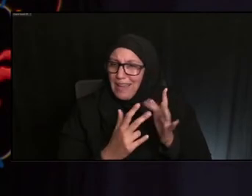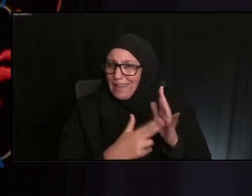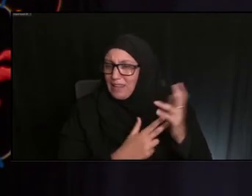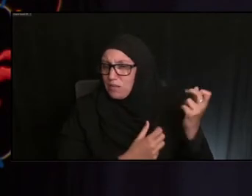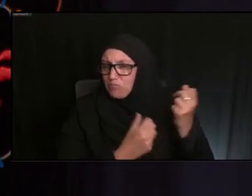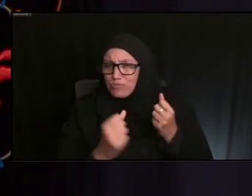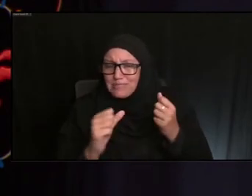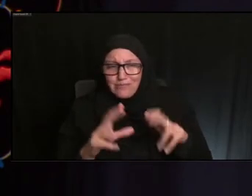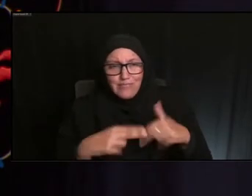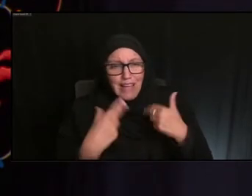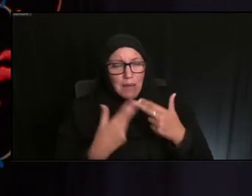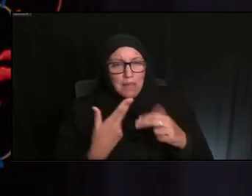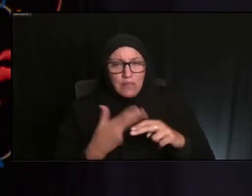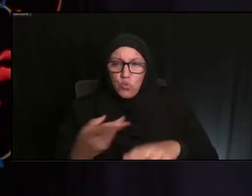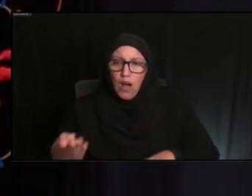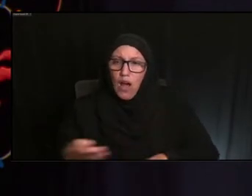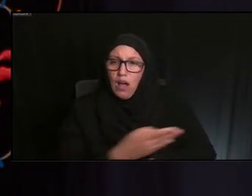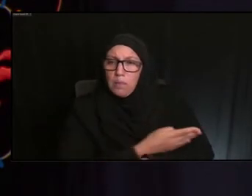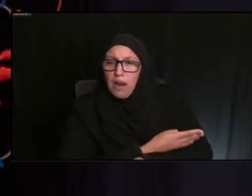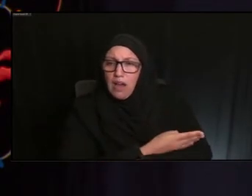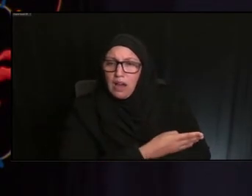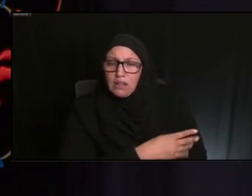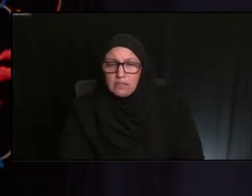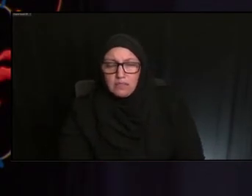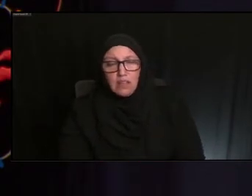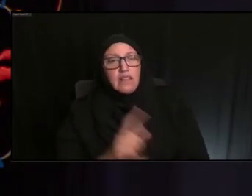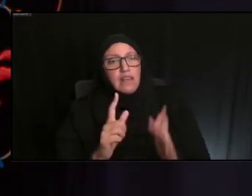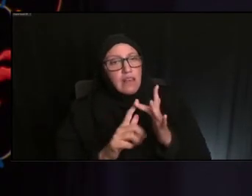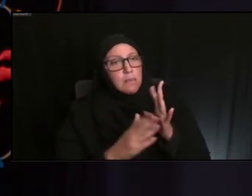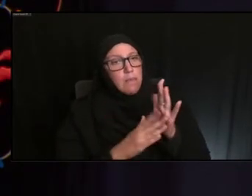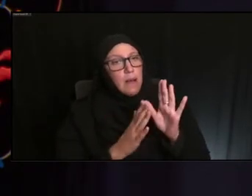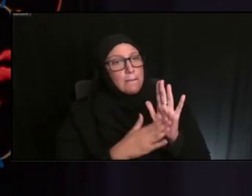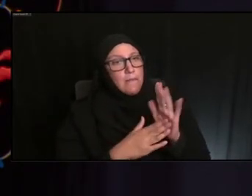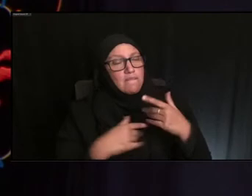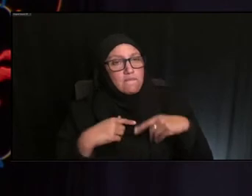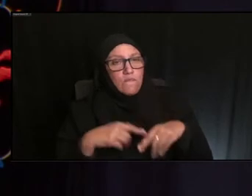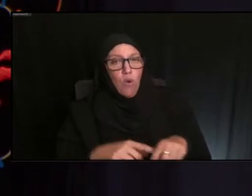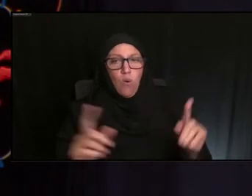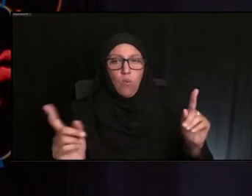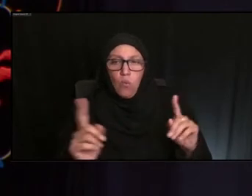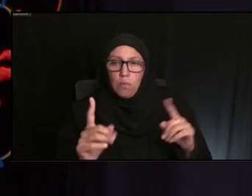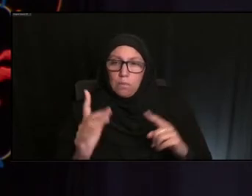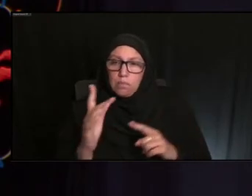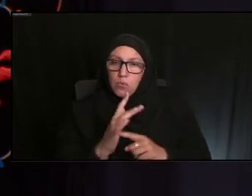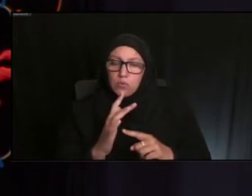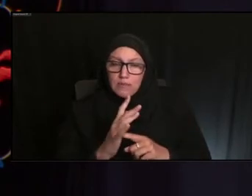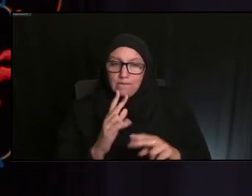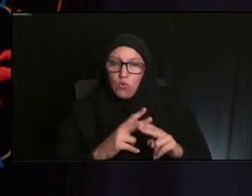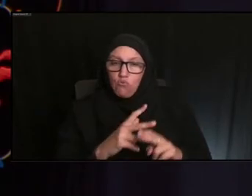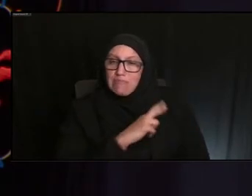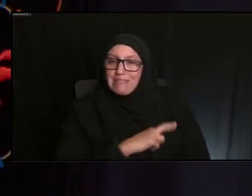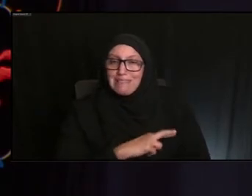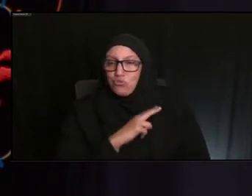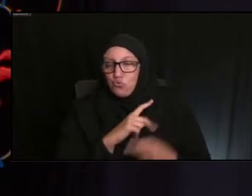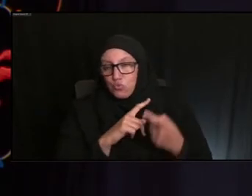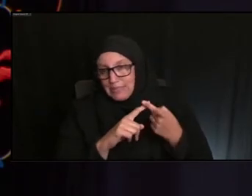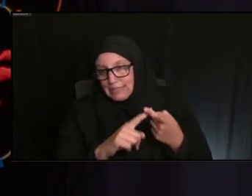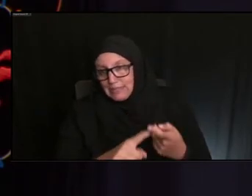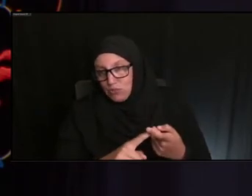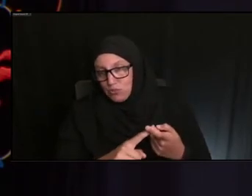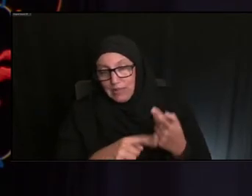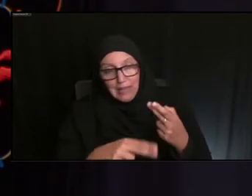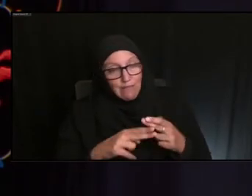The Imams did what was important for the religion to remain. If they did not do this, you would not worship